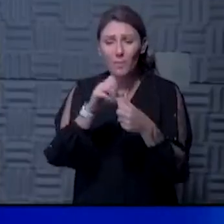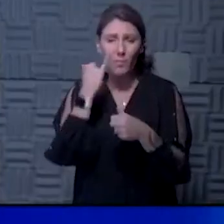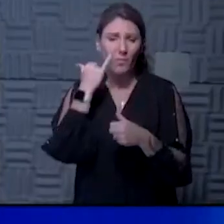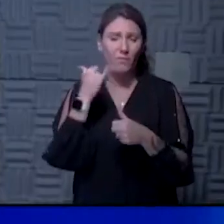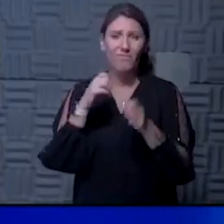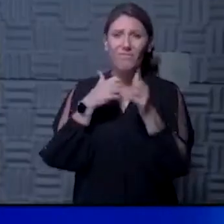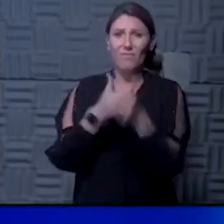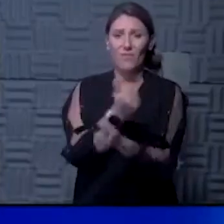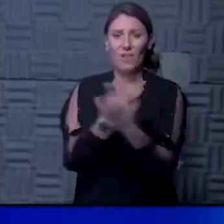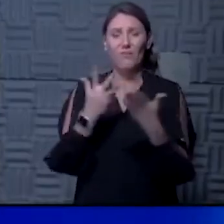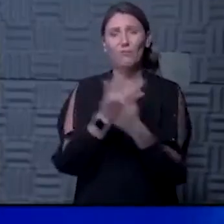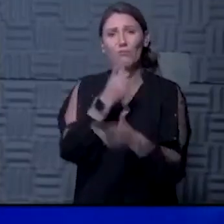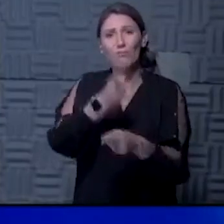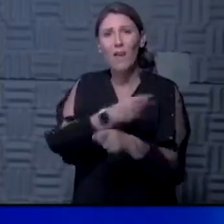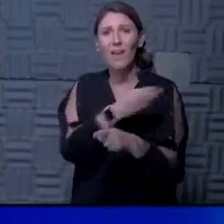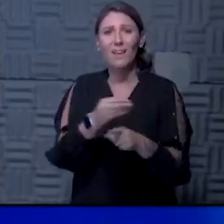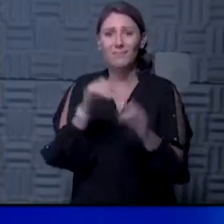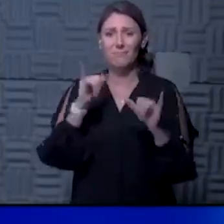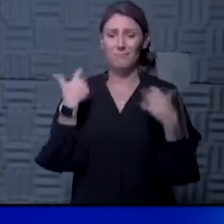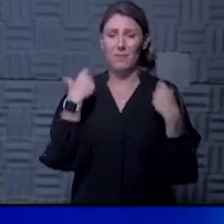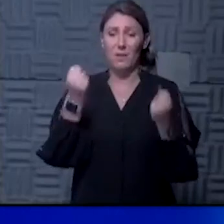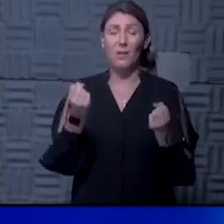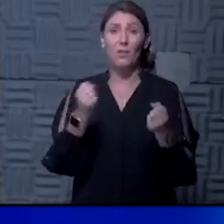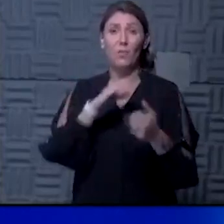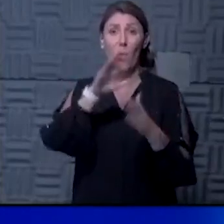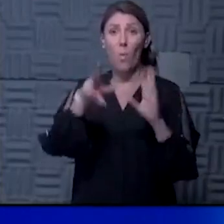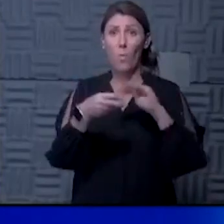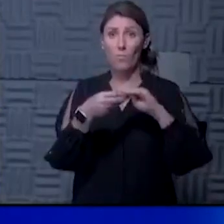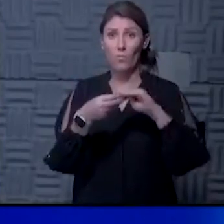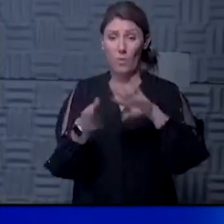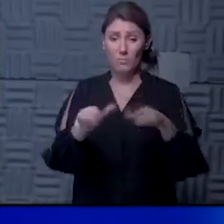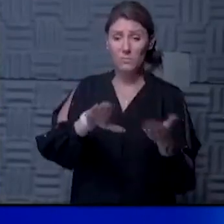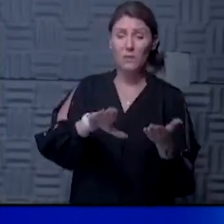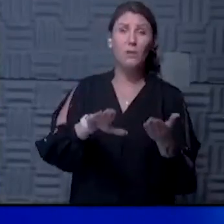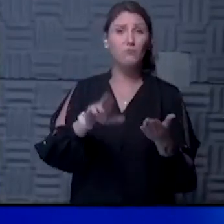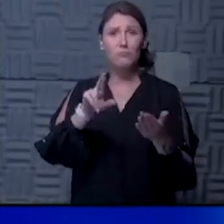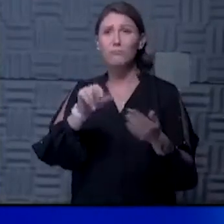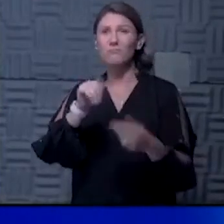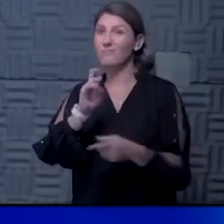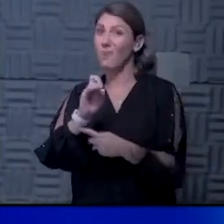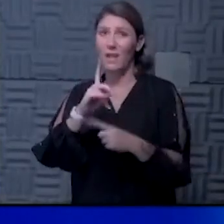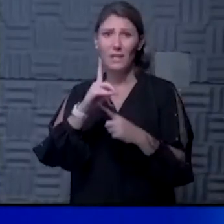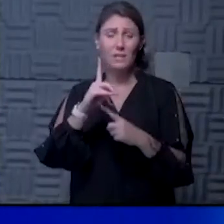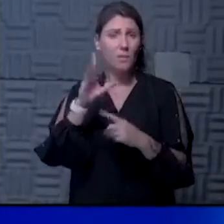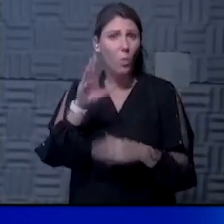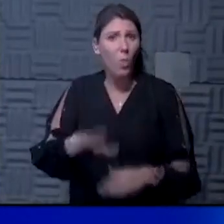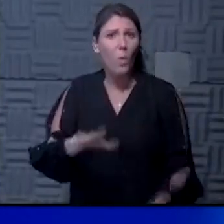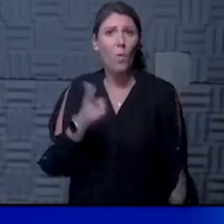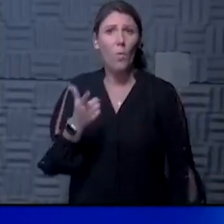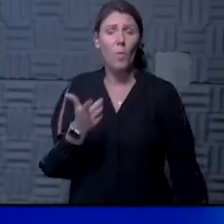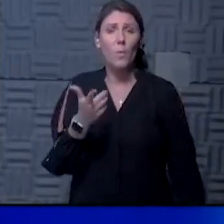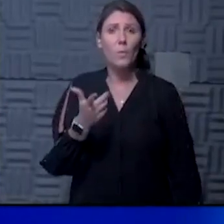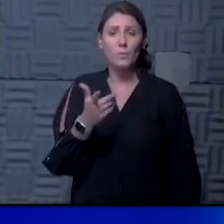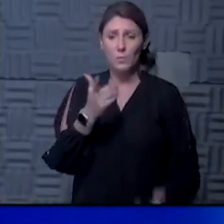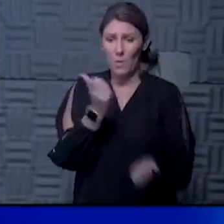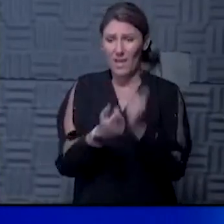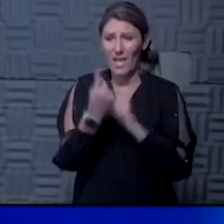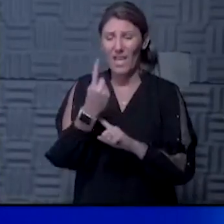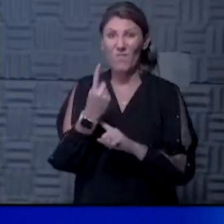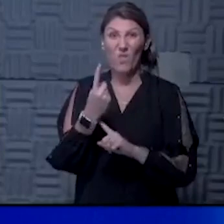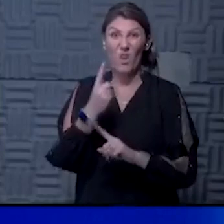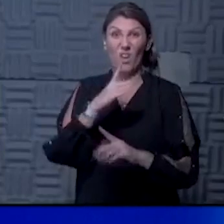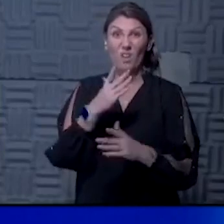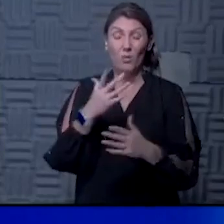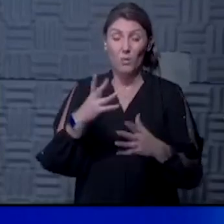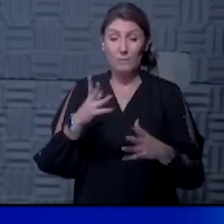healthy and you work at it, the overall mortality rate is still low. We think that the case fatality rate probably runs, which means of all the people who got the disease, how many people really